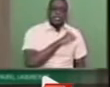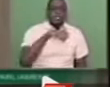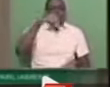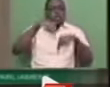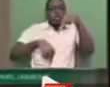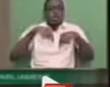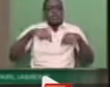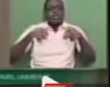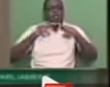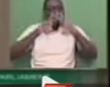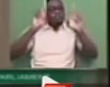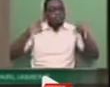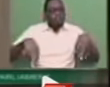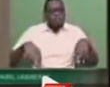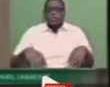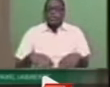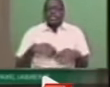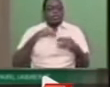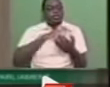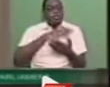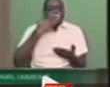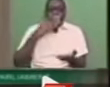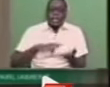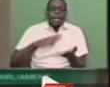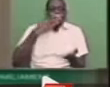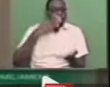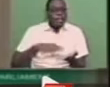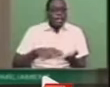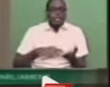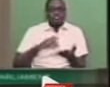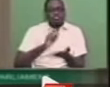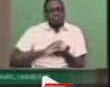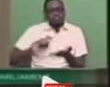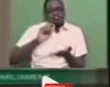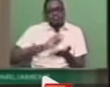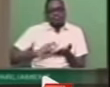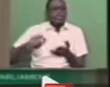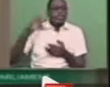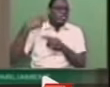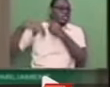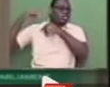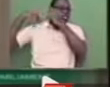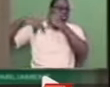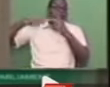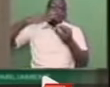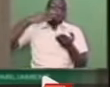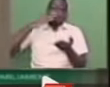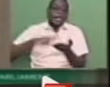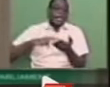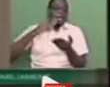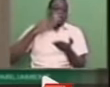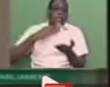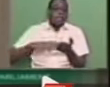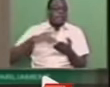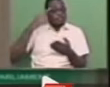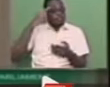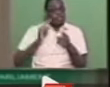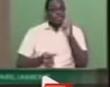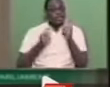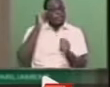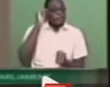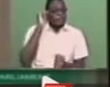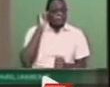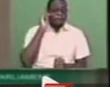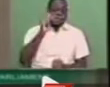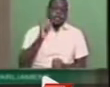Point Lisas is another national crisis looming. Another national crisis looming.